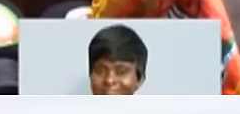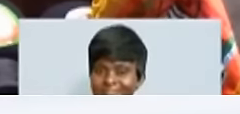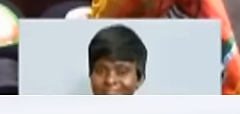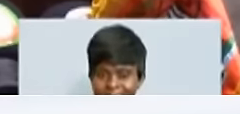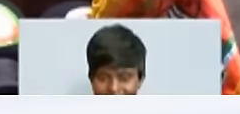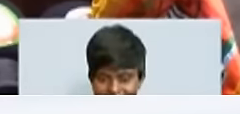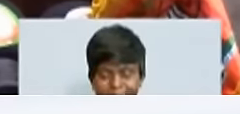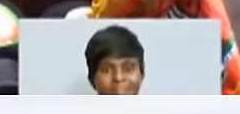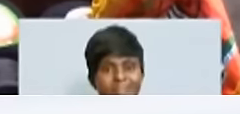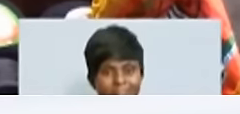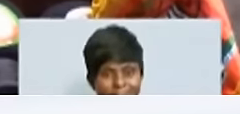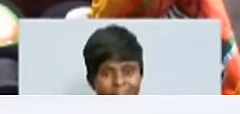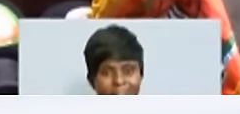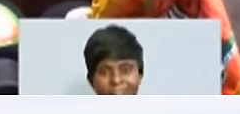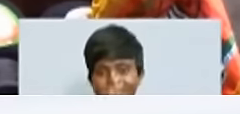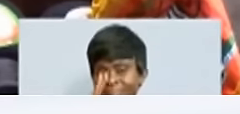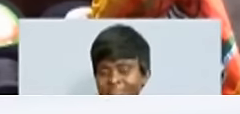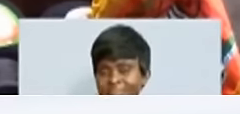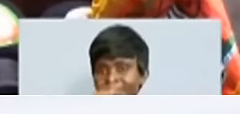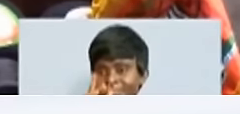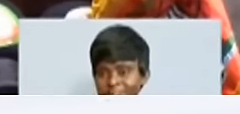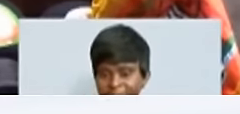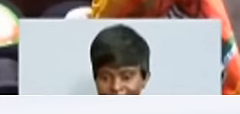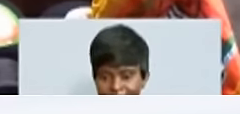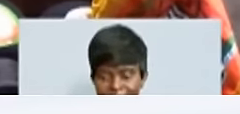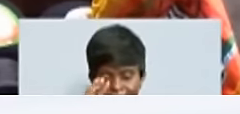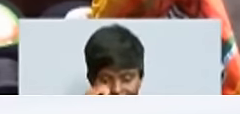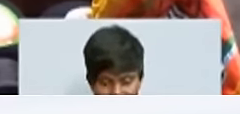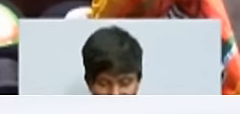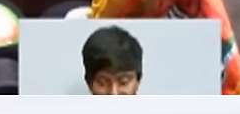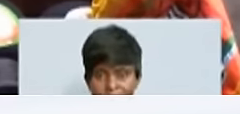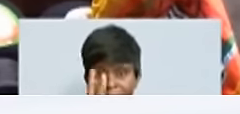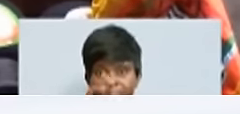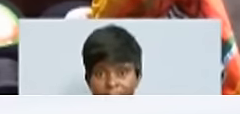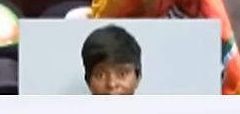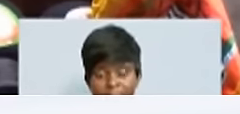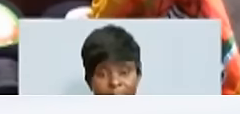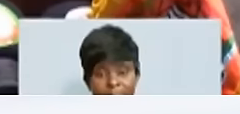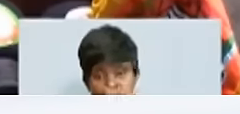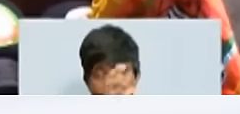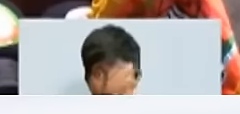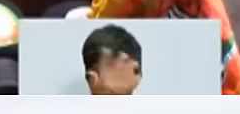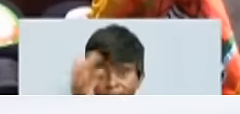Our efforts, Madam Speaker, to plant 2 million trees by